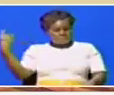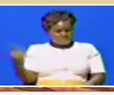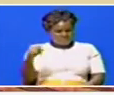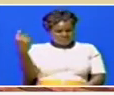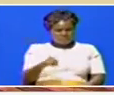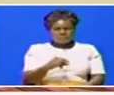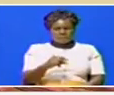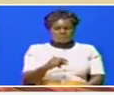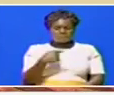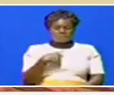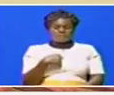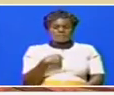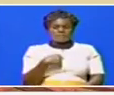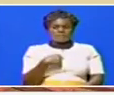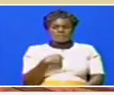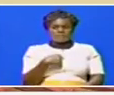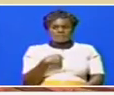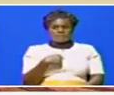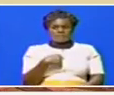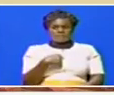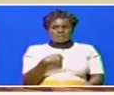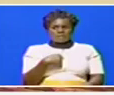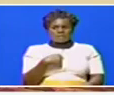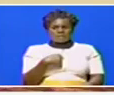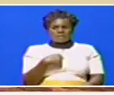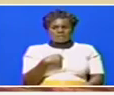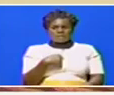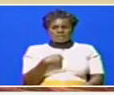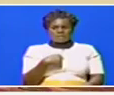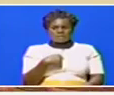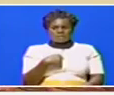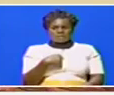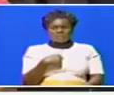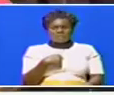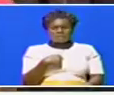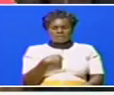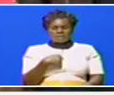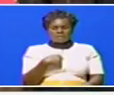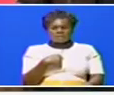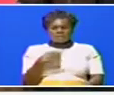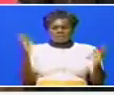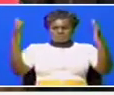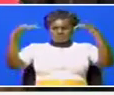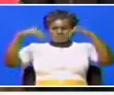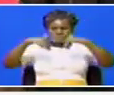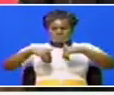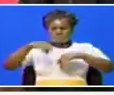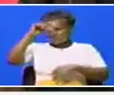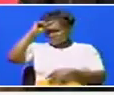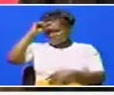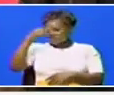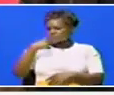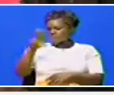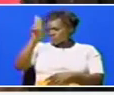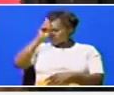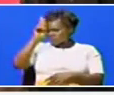wanza kunichapa. Tisinde tunaleta vita hapo Kamkunji. At a press conference, the government said the